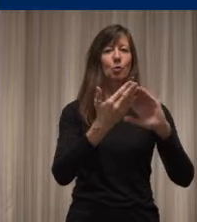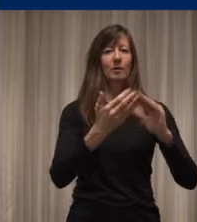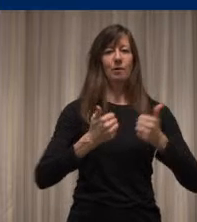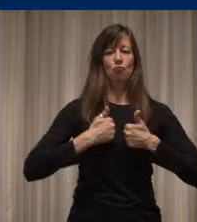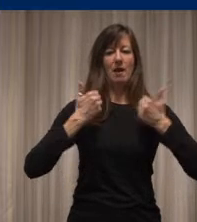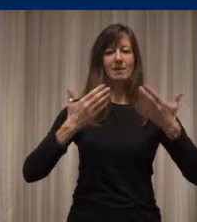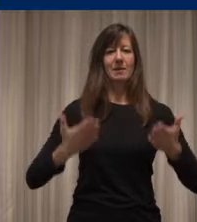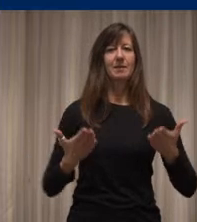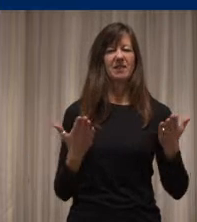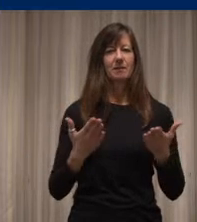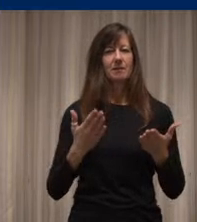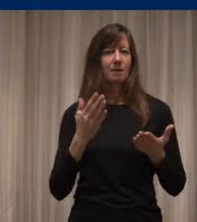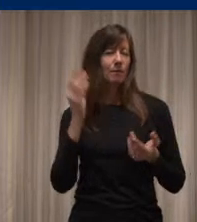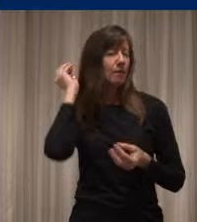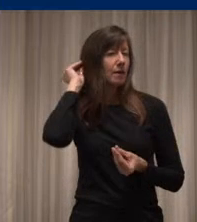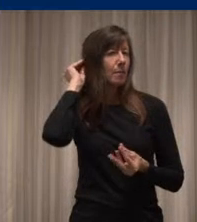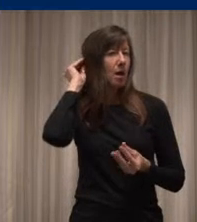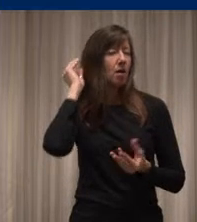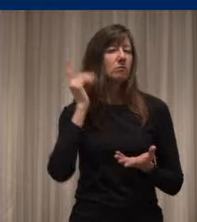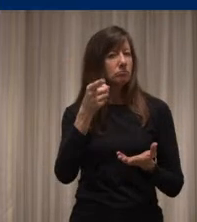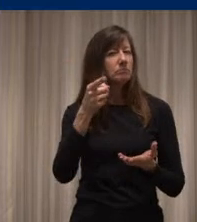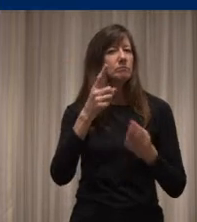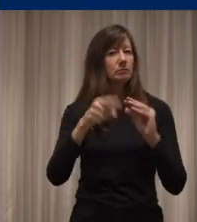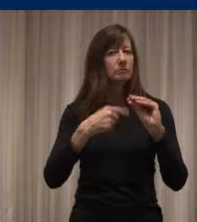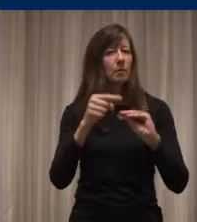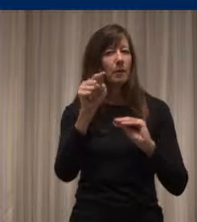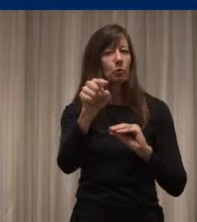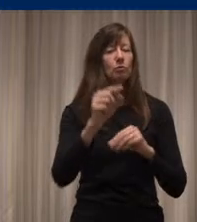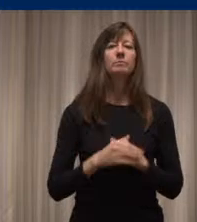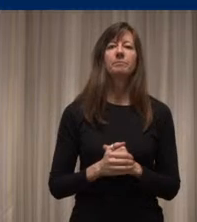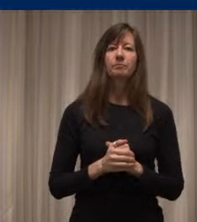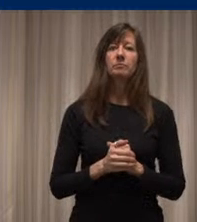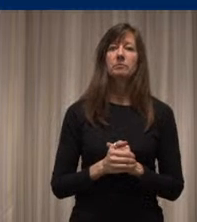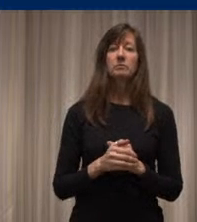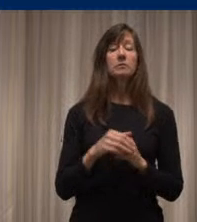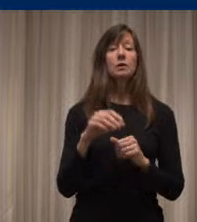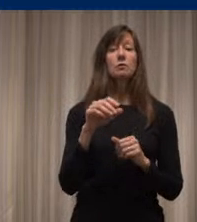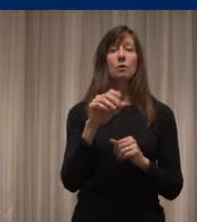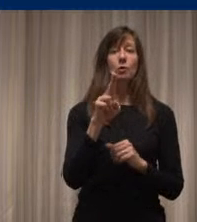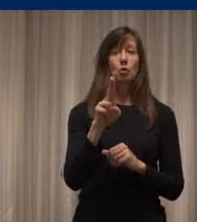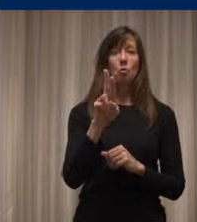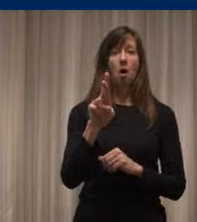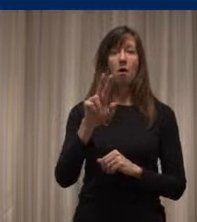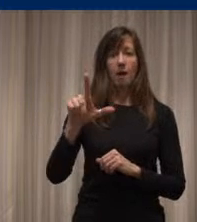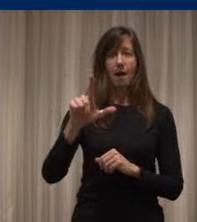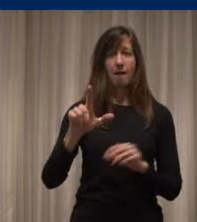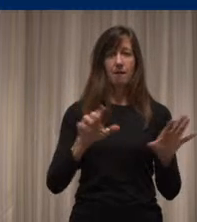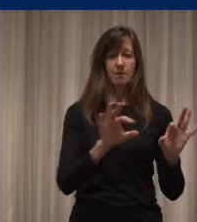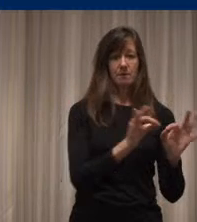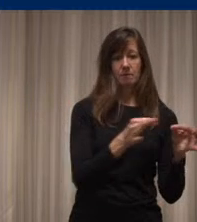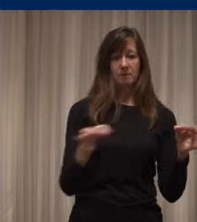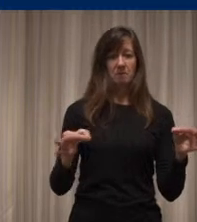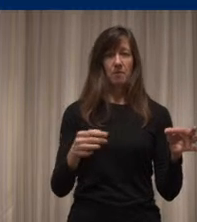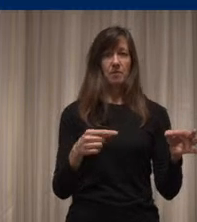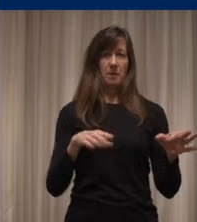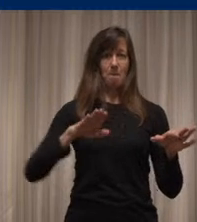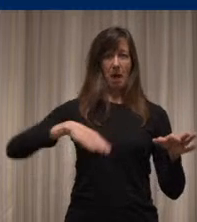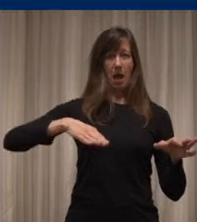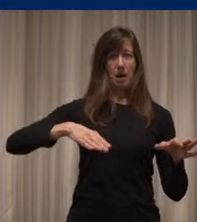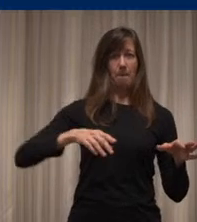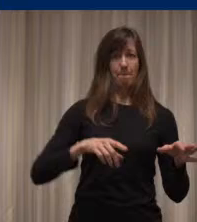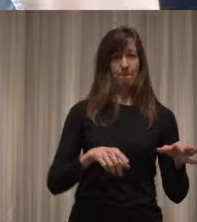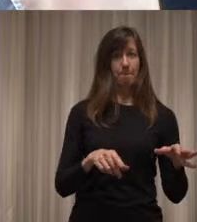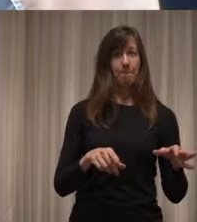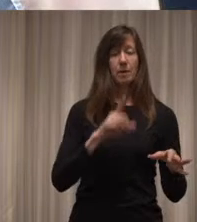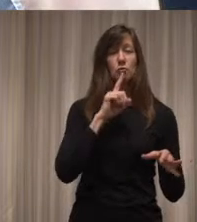and I'll talk about those functions in a minute, but that URL for that is at the bottom. And there are really three main things